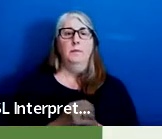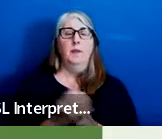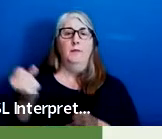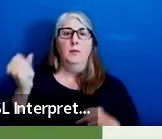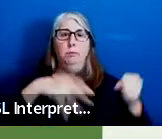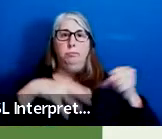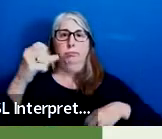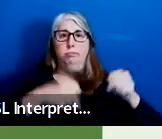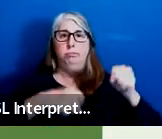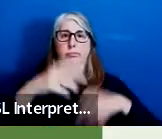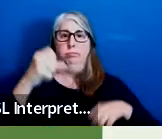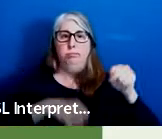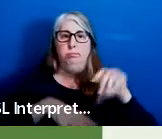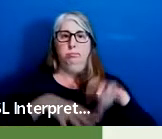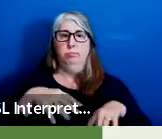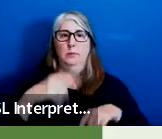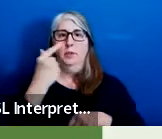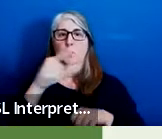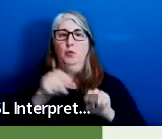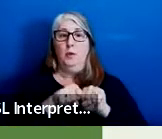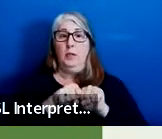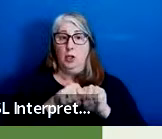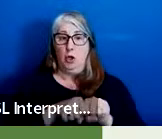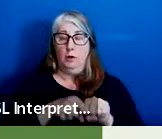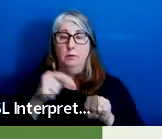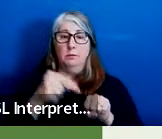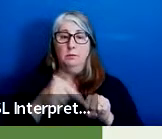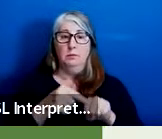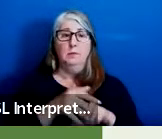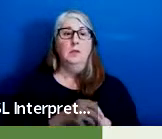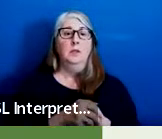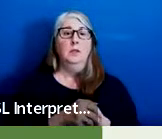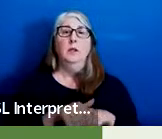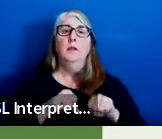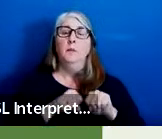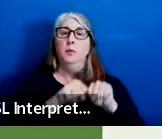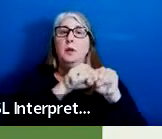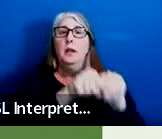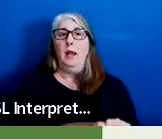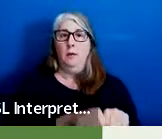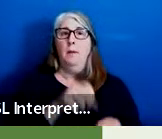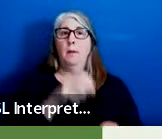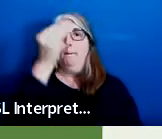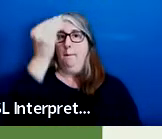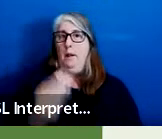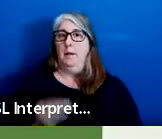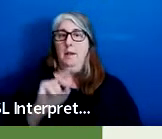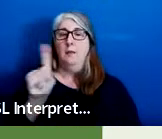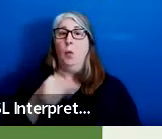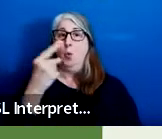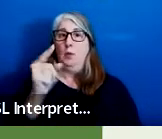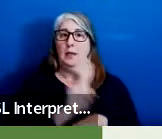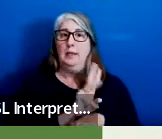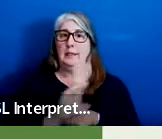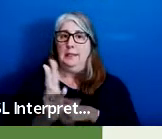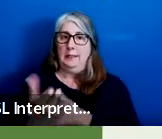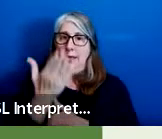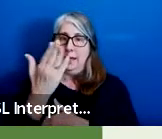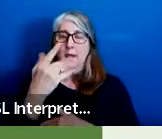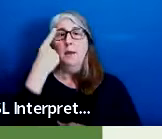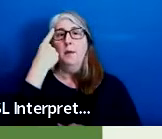food scraps in the wheeled green cart, remember to place it curbside on Mondays only by 6 a.m. for